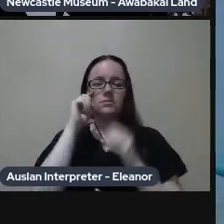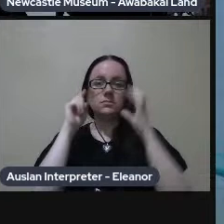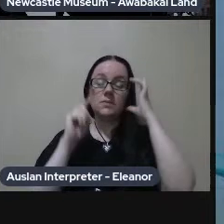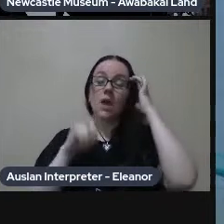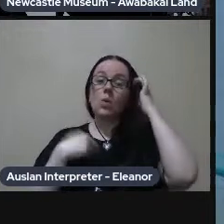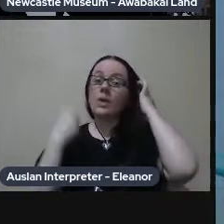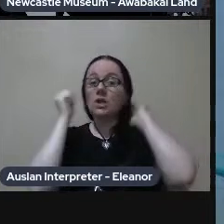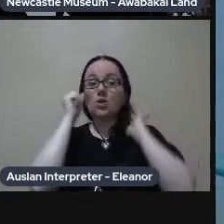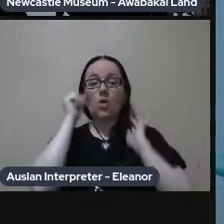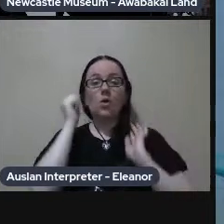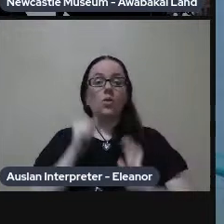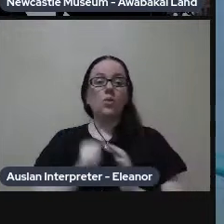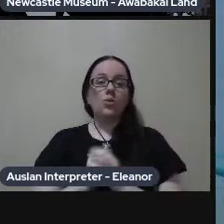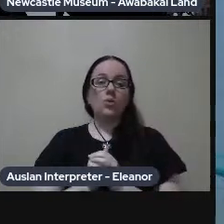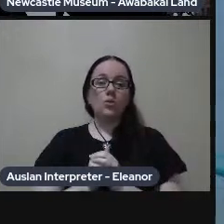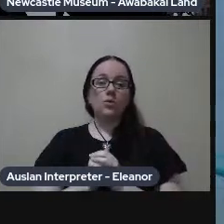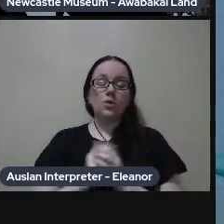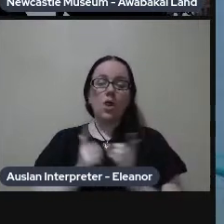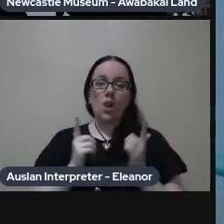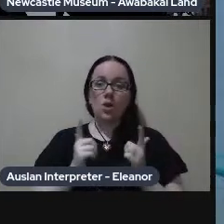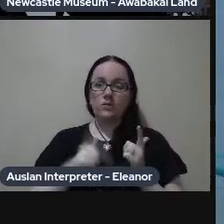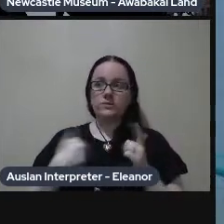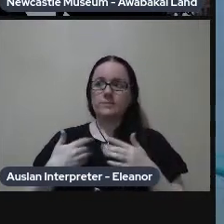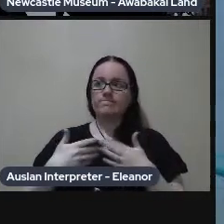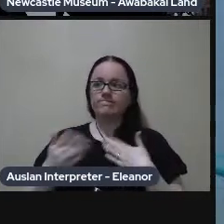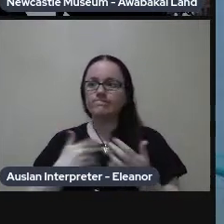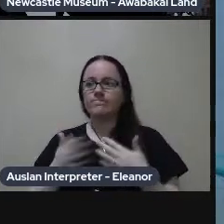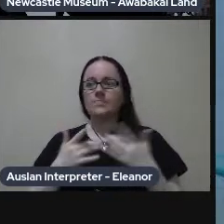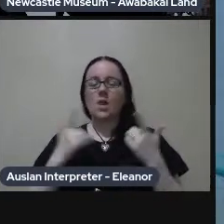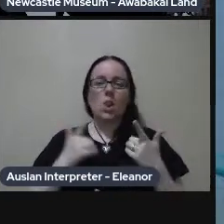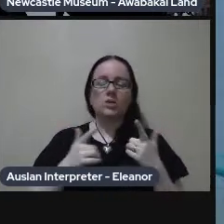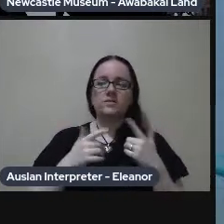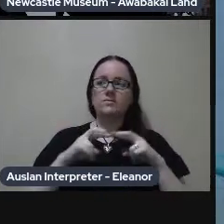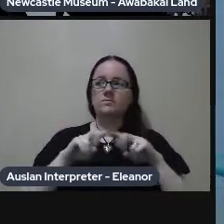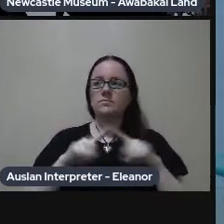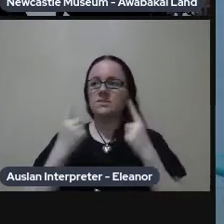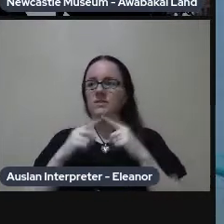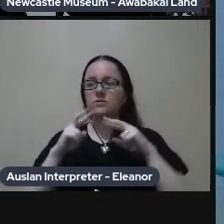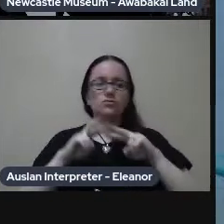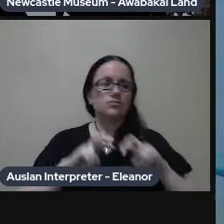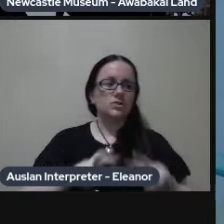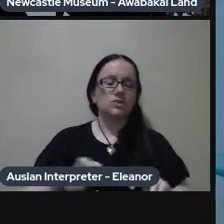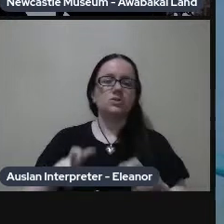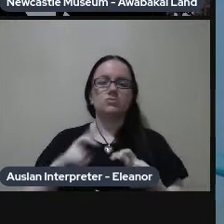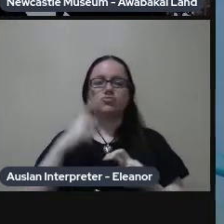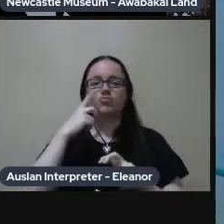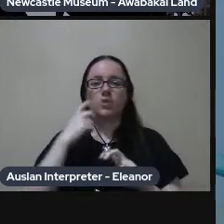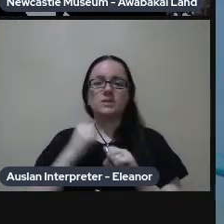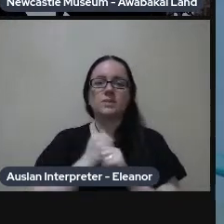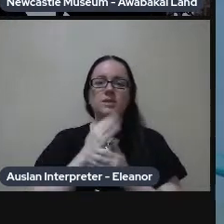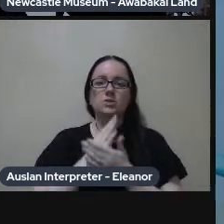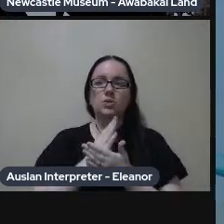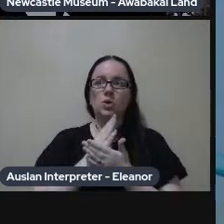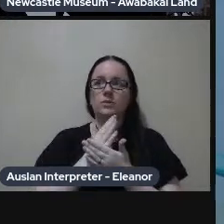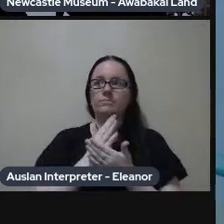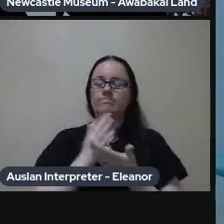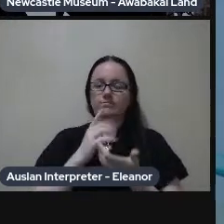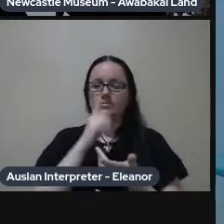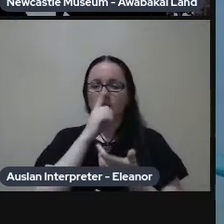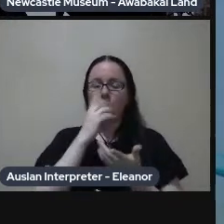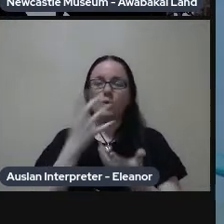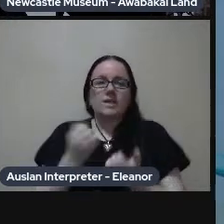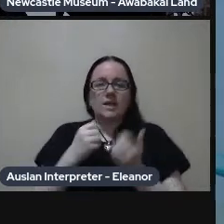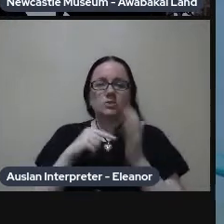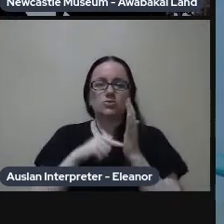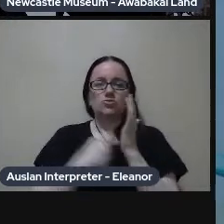that there's had to be a whole lot of organising, a whole lot of different research looking at ways to make sure people get stroke treatments fast. I know